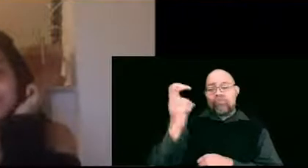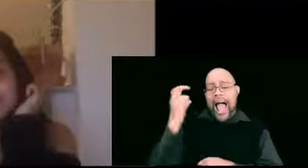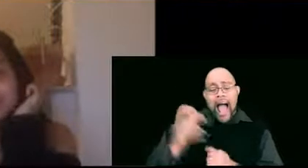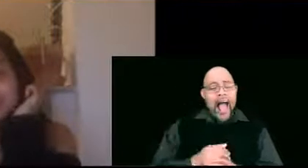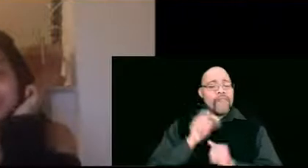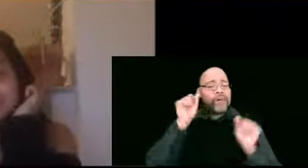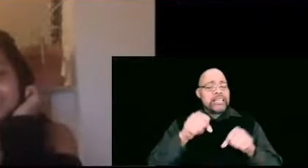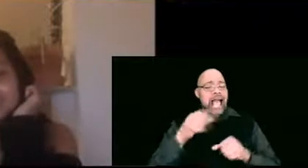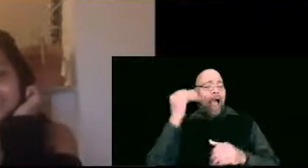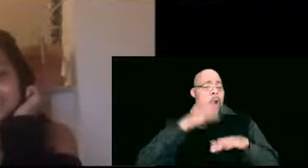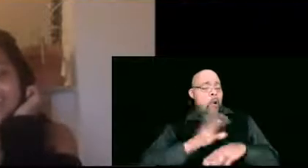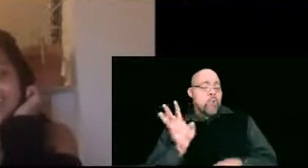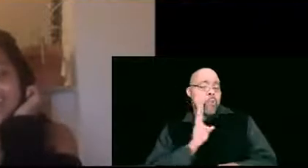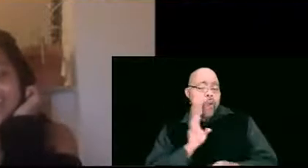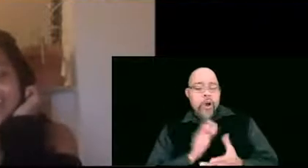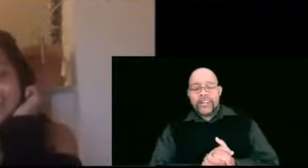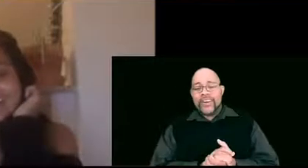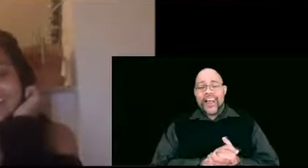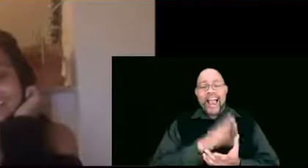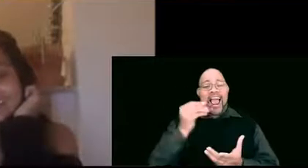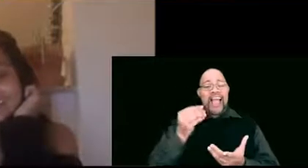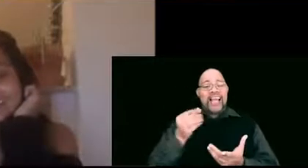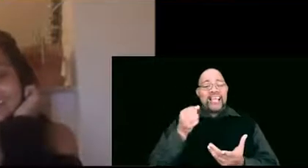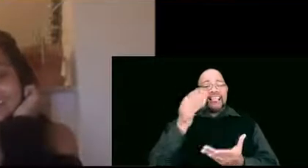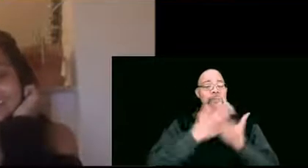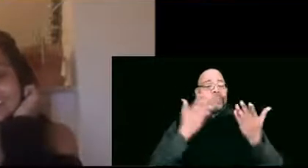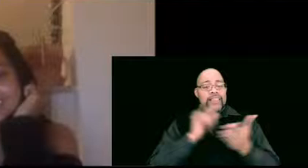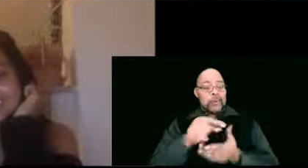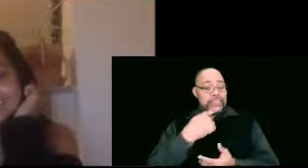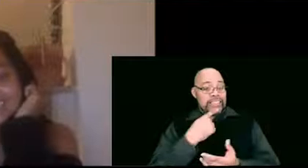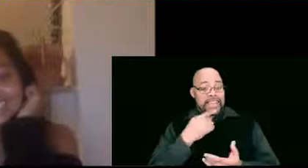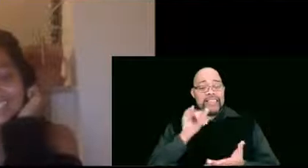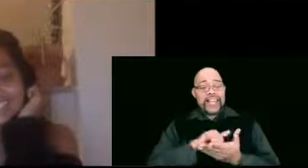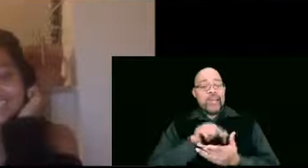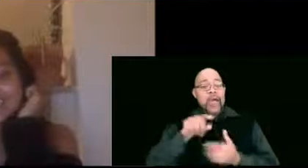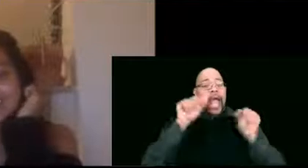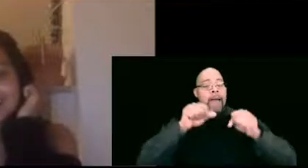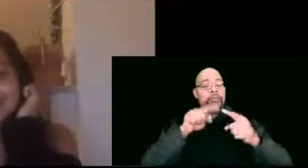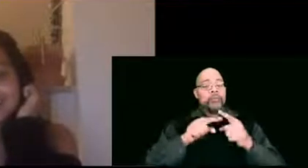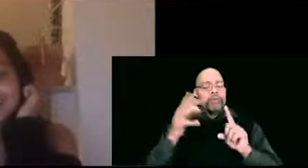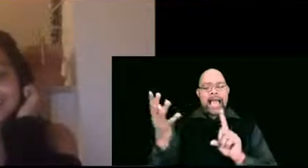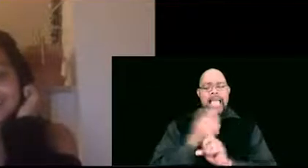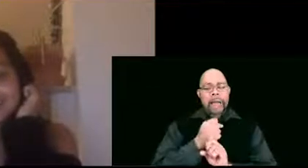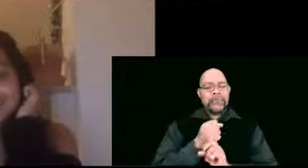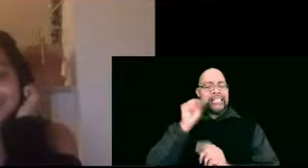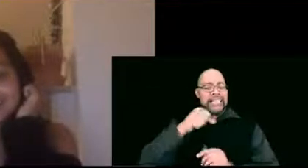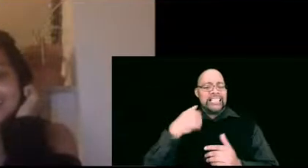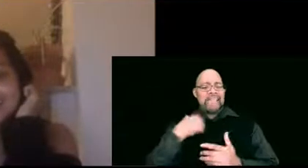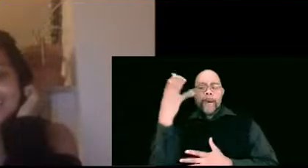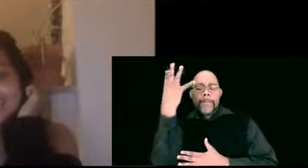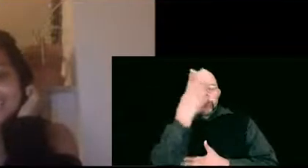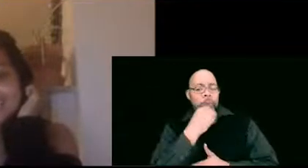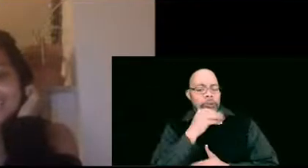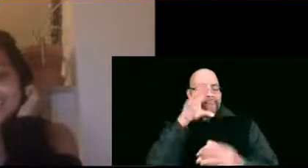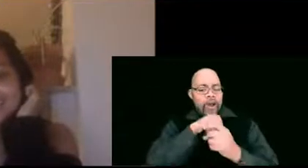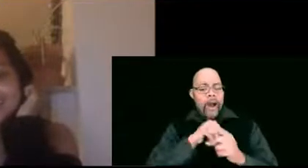to travel, you get to be out on the water, and even some of the things that you said, it's like you are able to capture, like, yes,